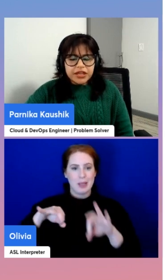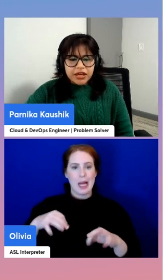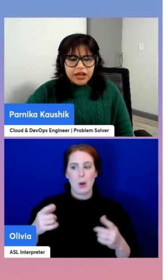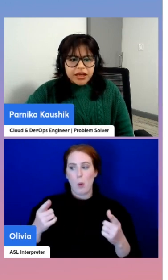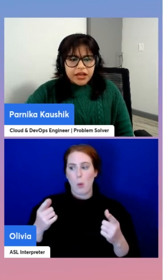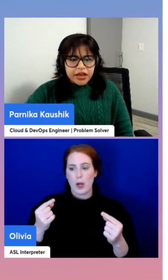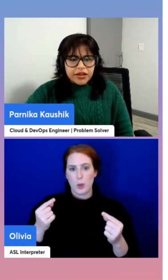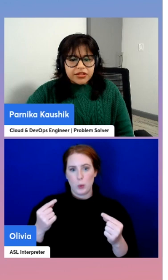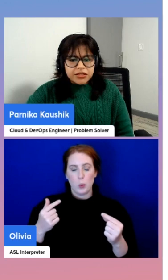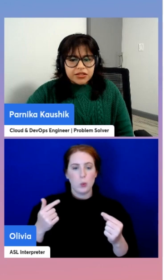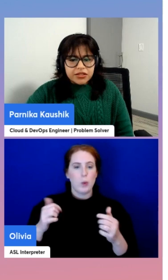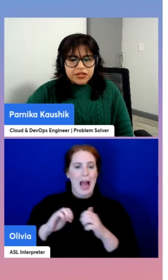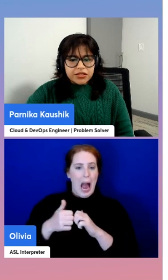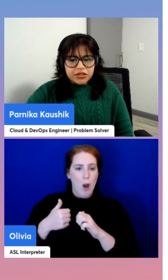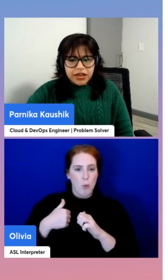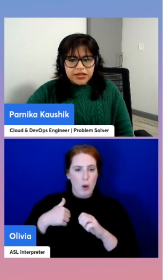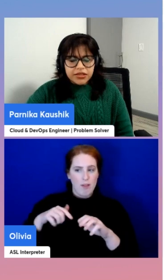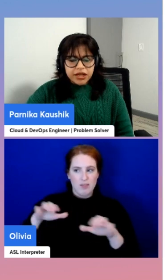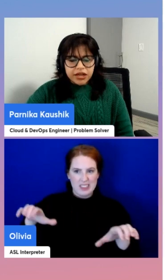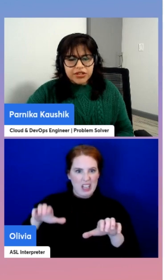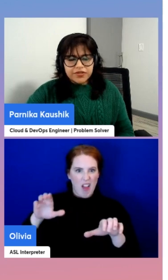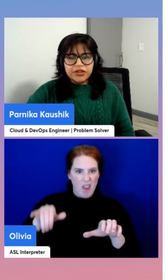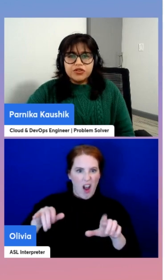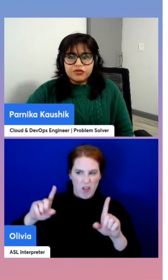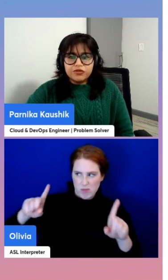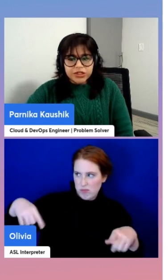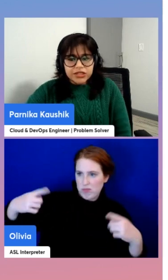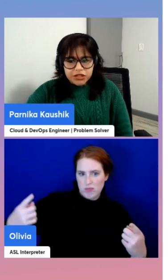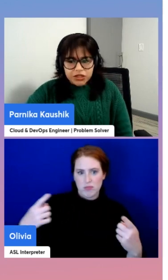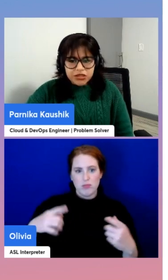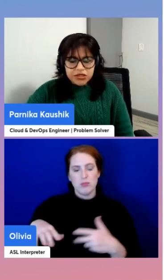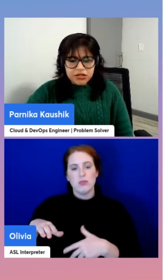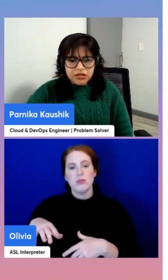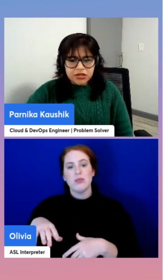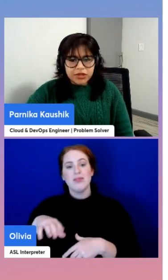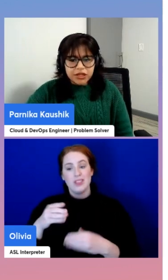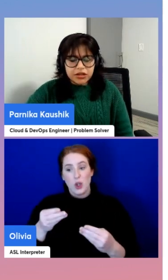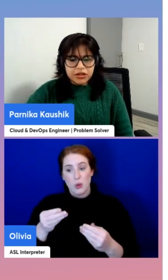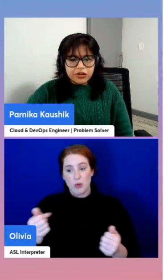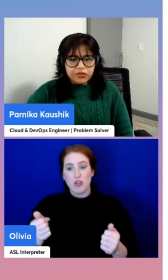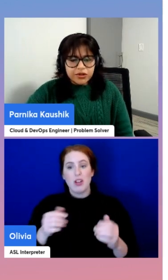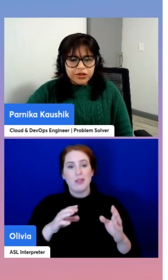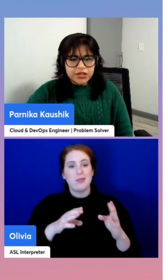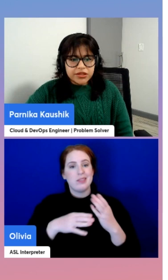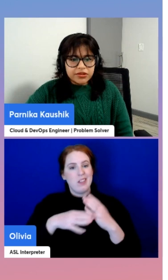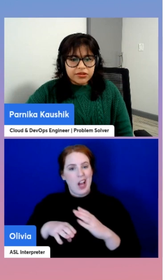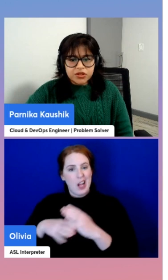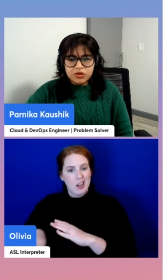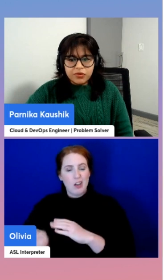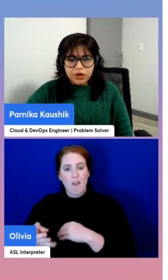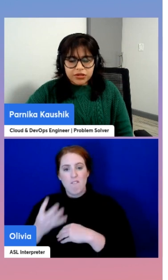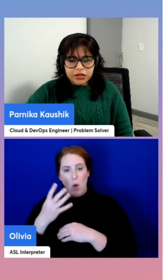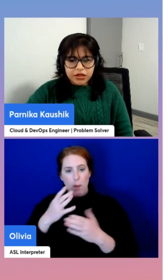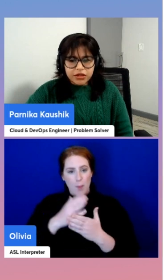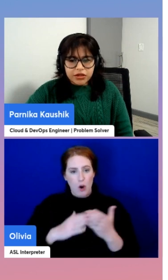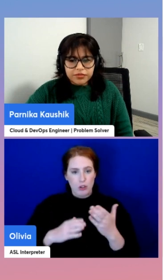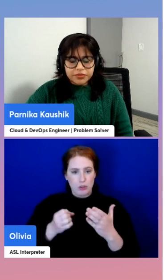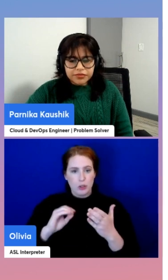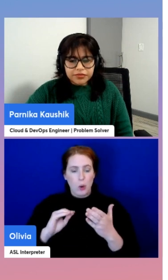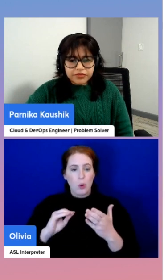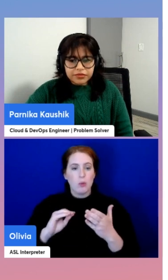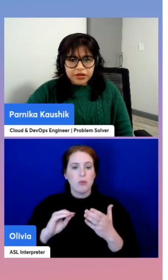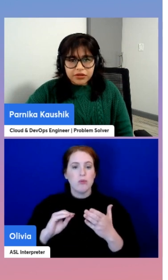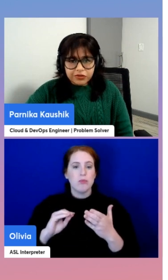done it. And the solution has actually been divided into 4 sections, assuming first that there is no Vault